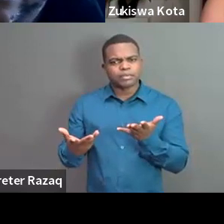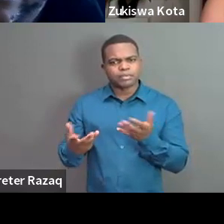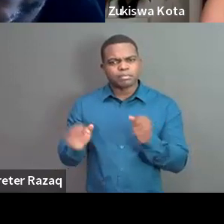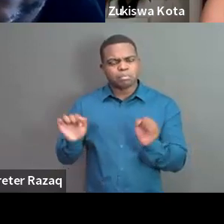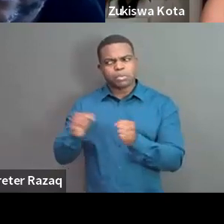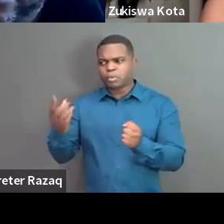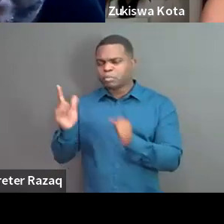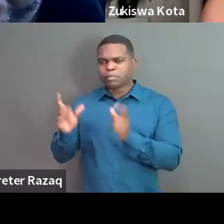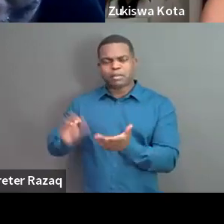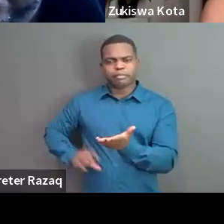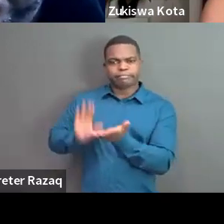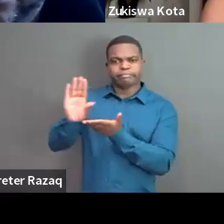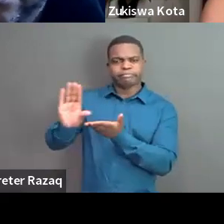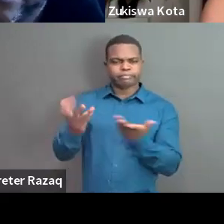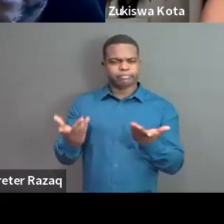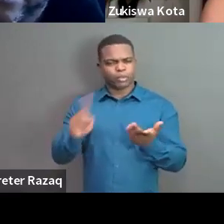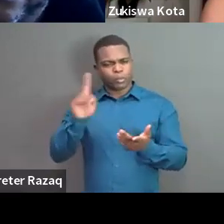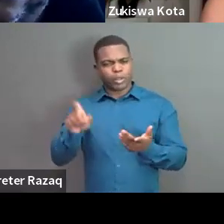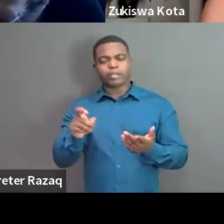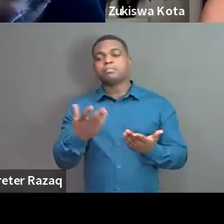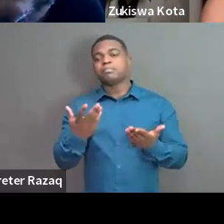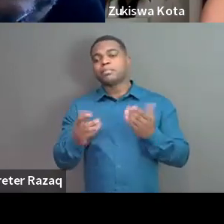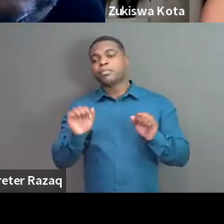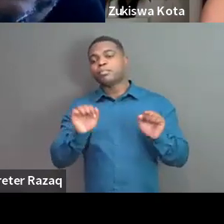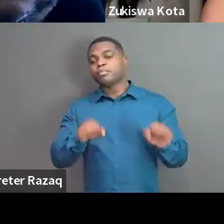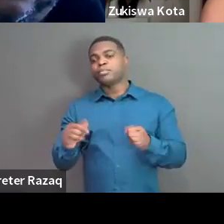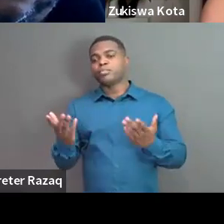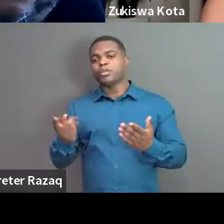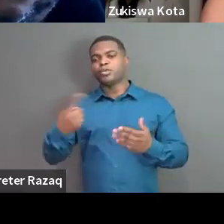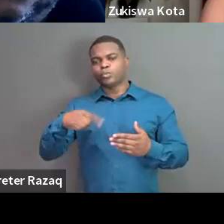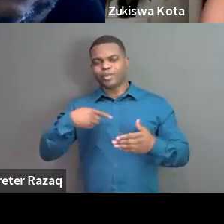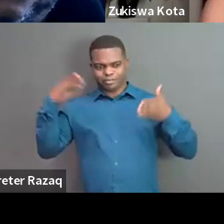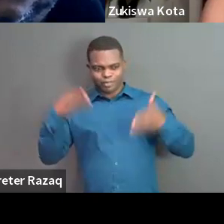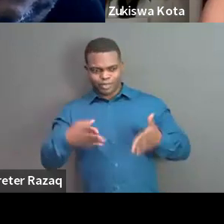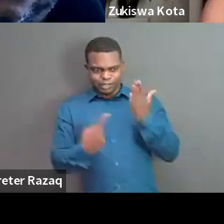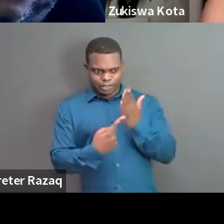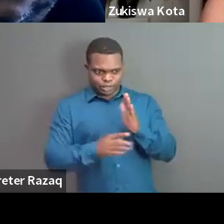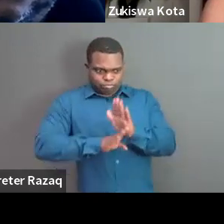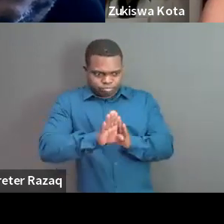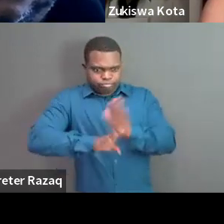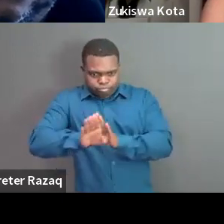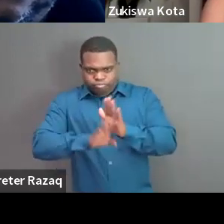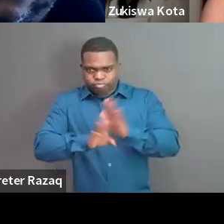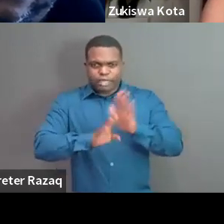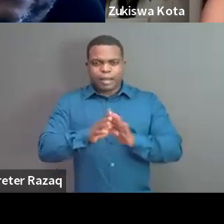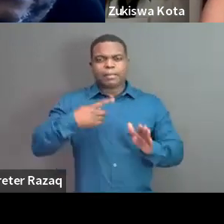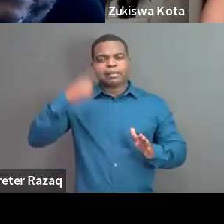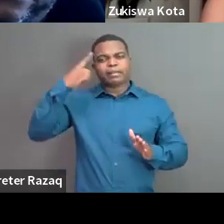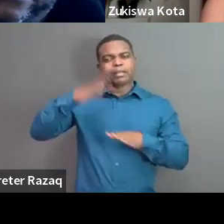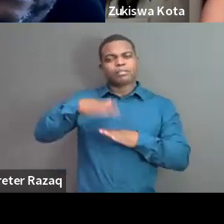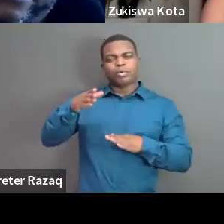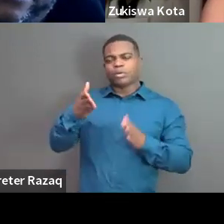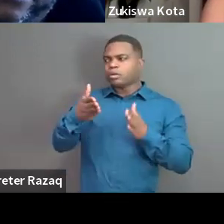gaps continue to grow. And so, yes, it is present with us, but what can we do about